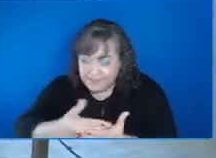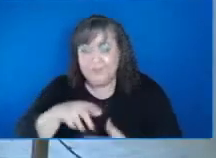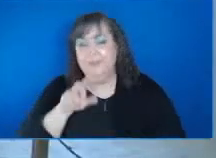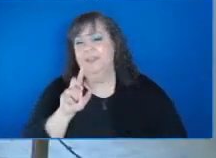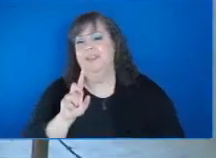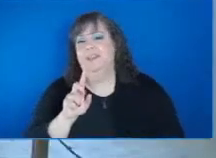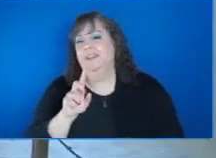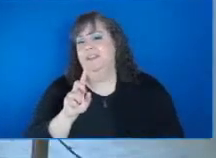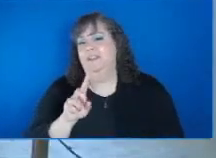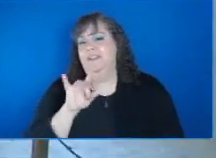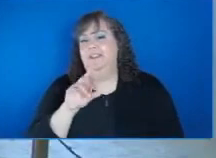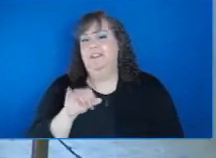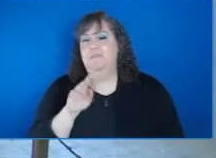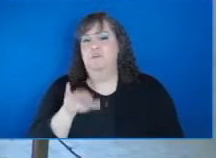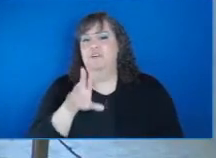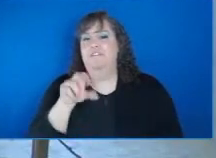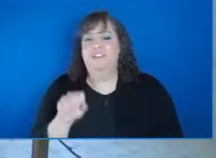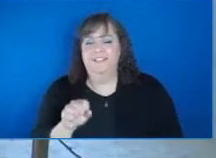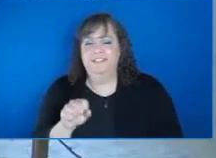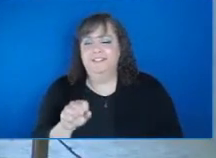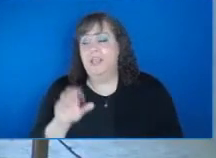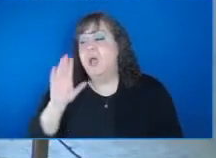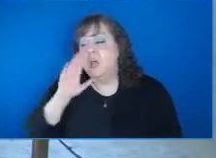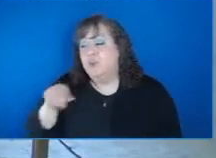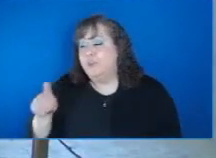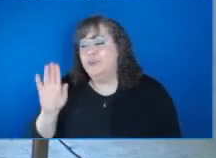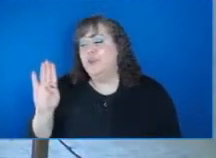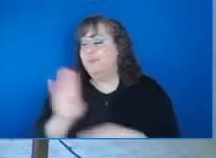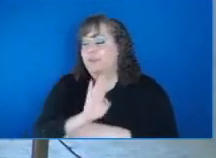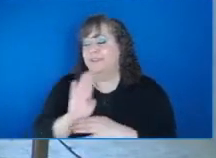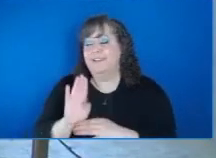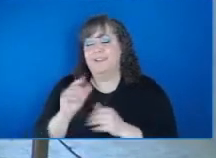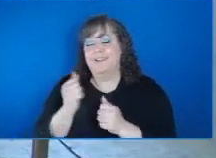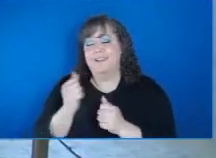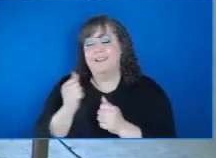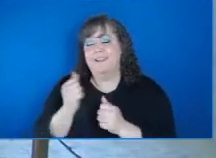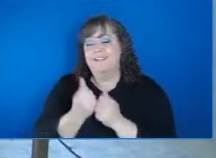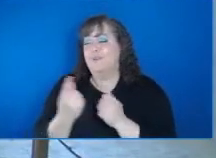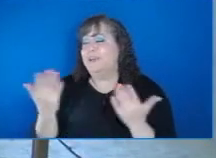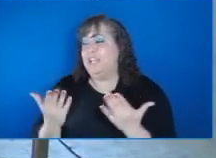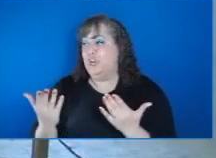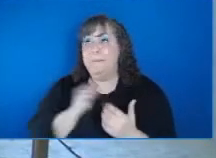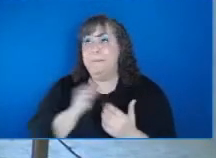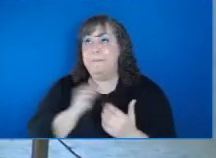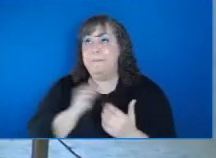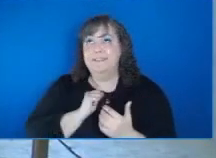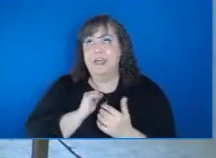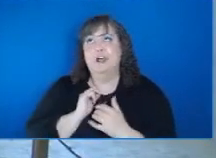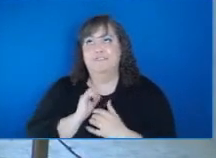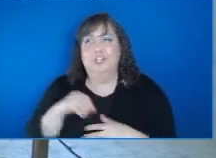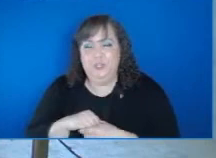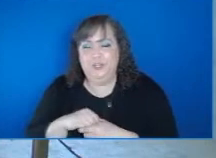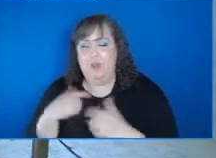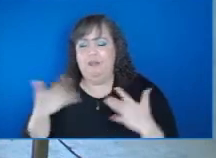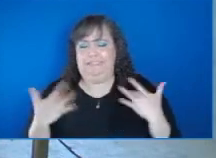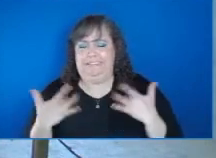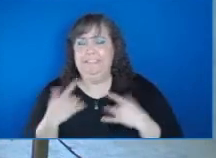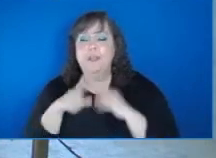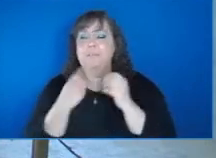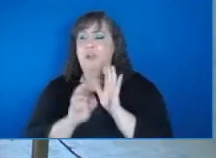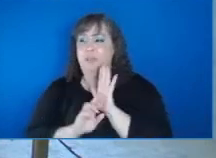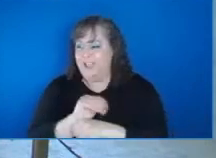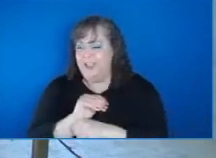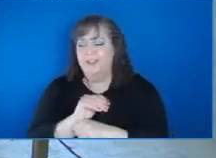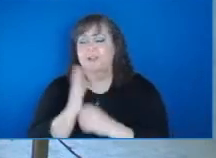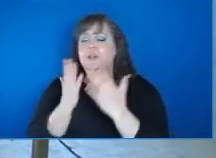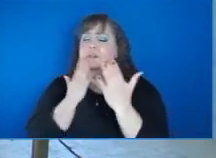very busy, and everyone here, myself included, is all a Twitter about this launch tonight. So thank you so much,